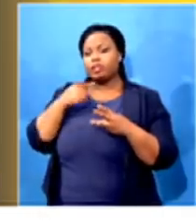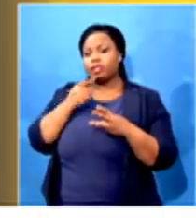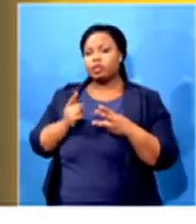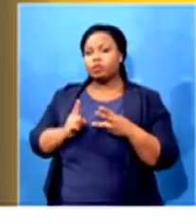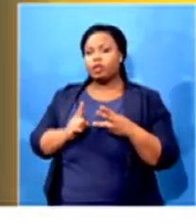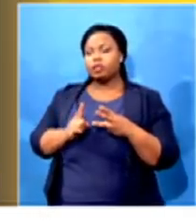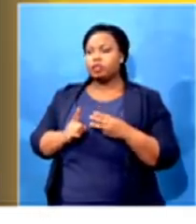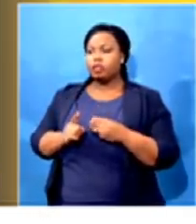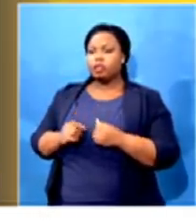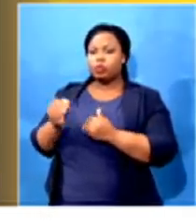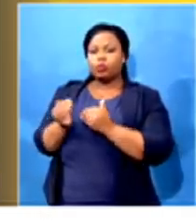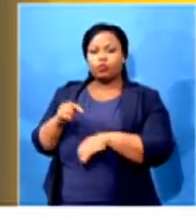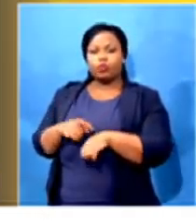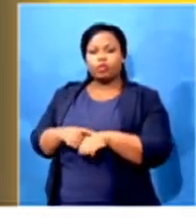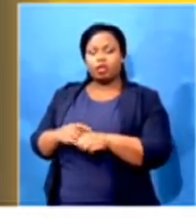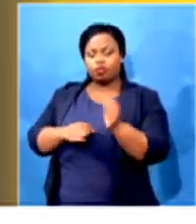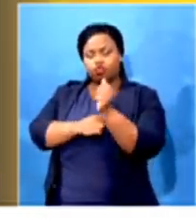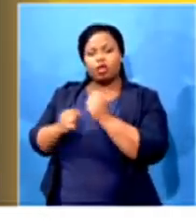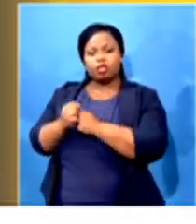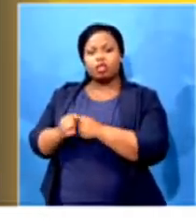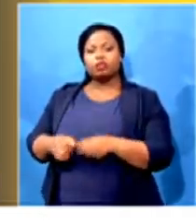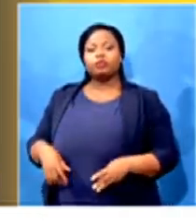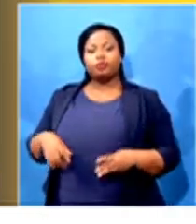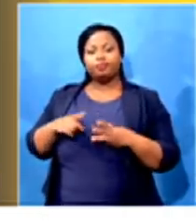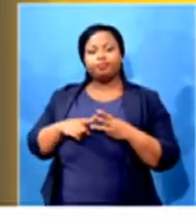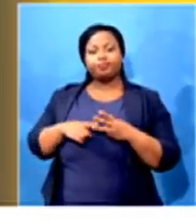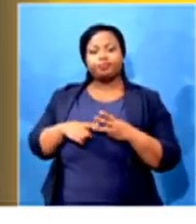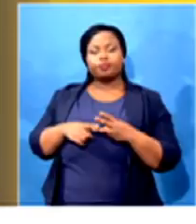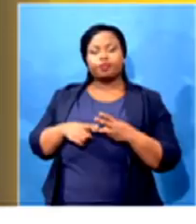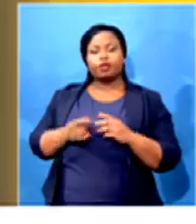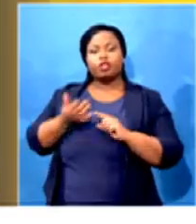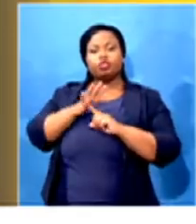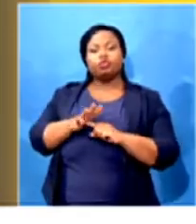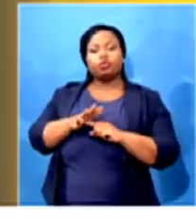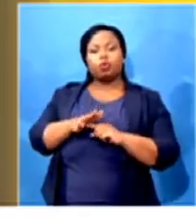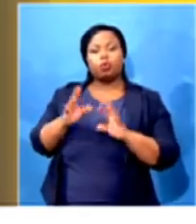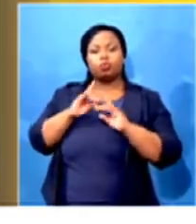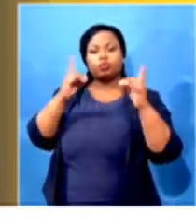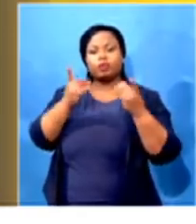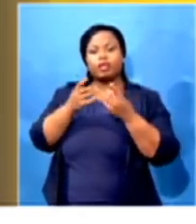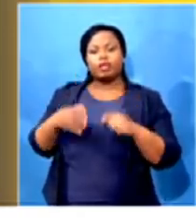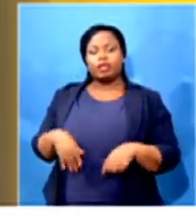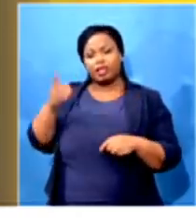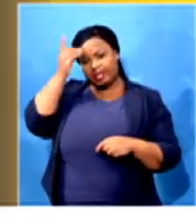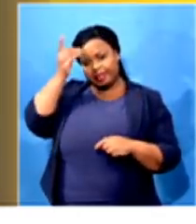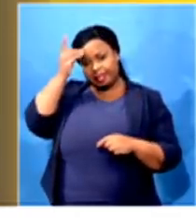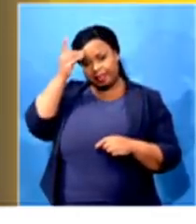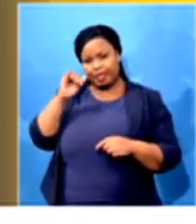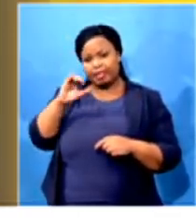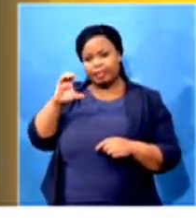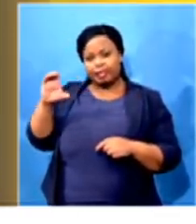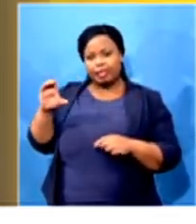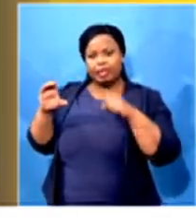structures. So Royal Showgrounds and Durban Exhibition Centre are the field hospitals